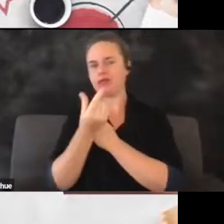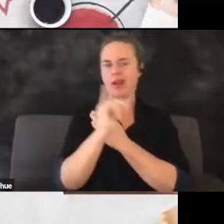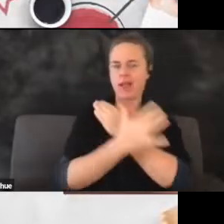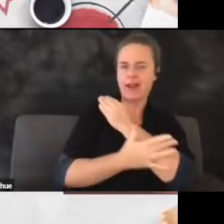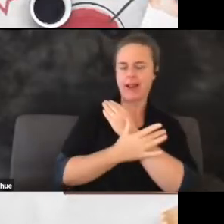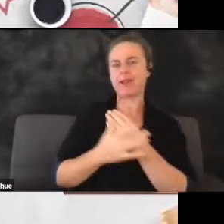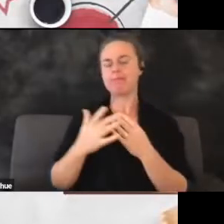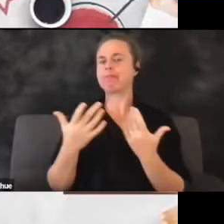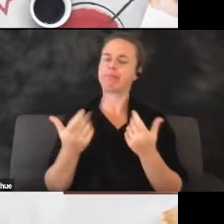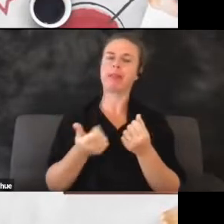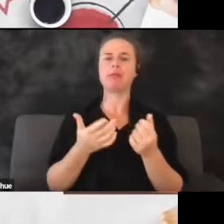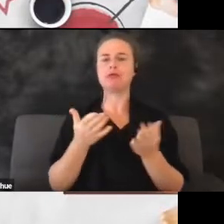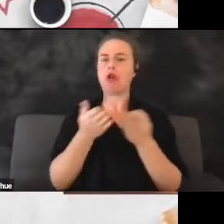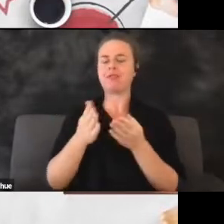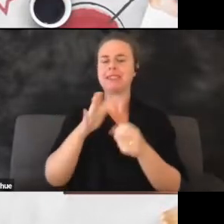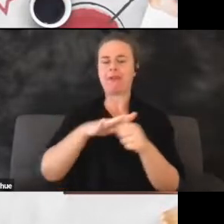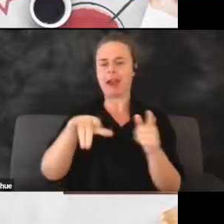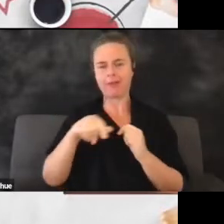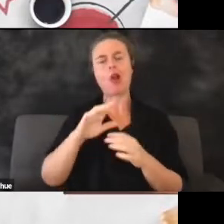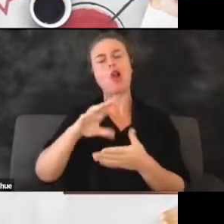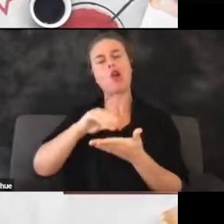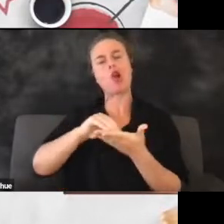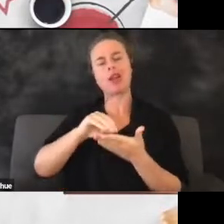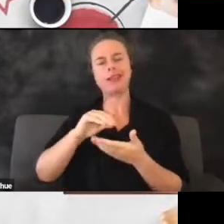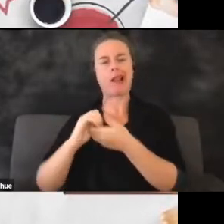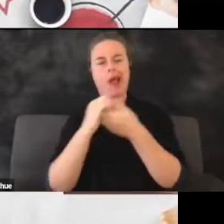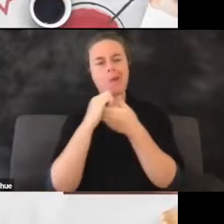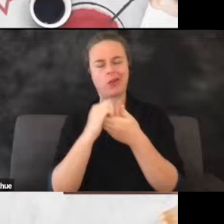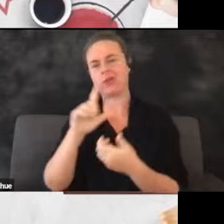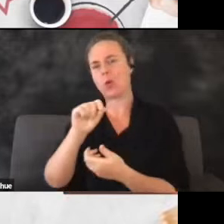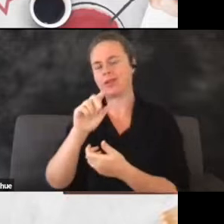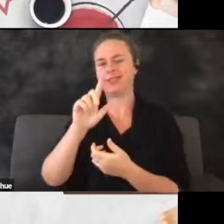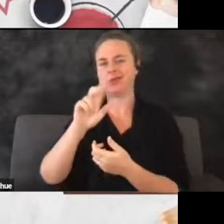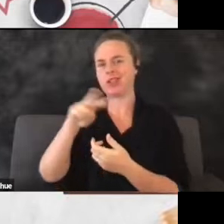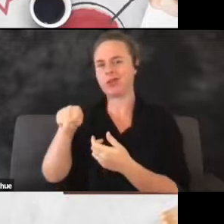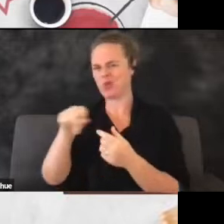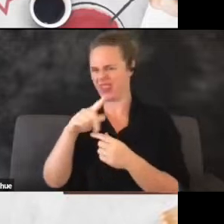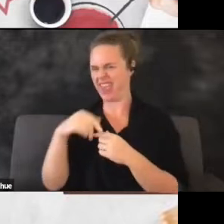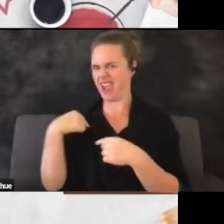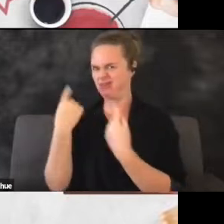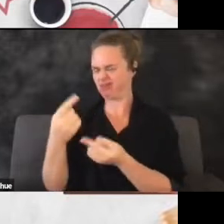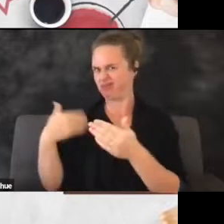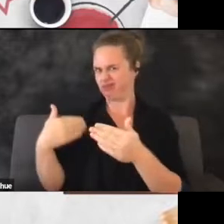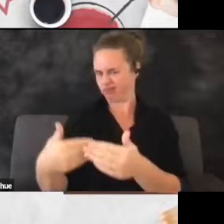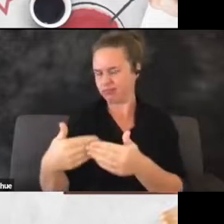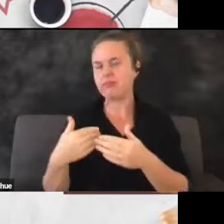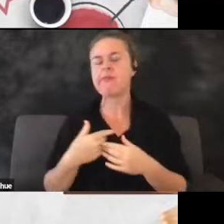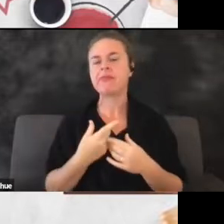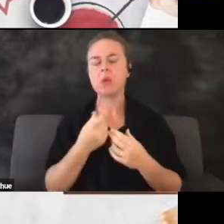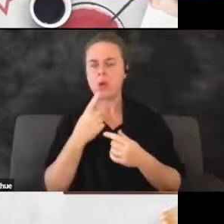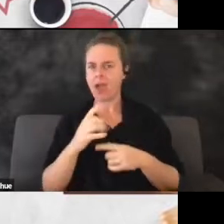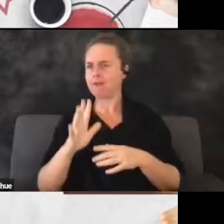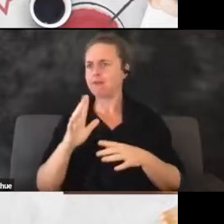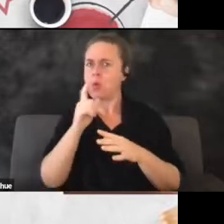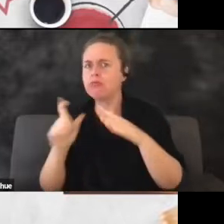Area Learning Collaborative, 2022 Learning Collaborative. We have great representation from law enforcement,